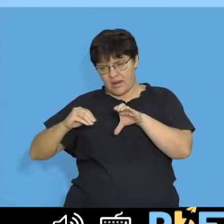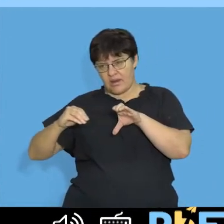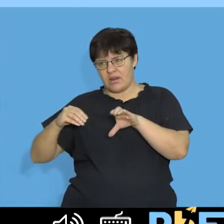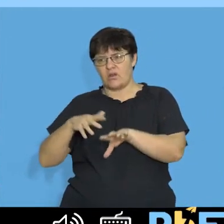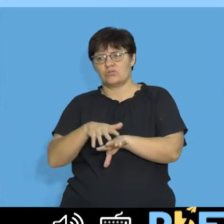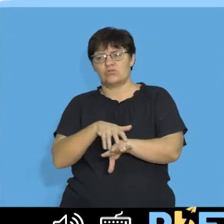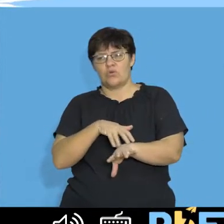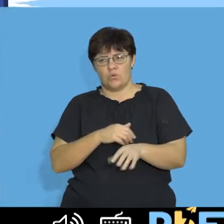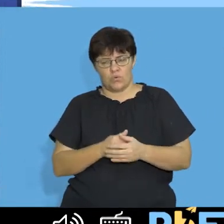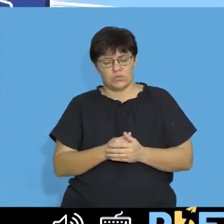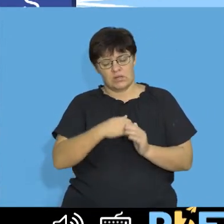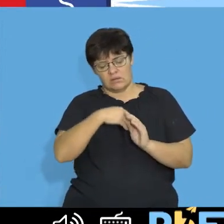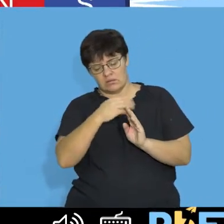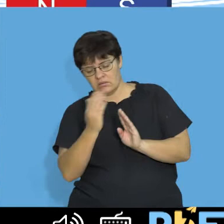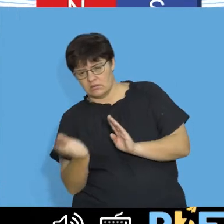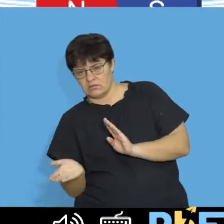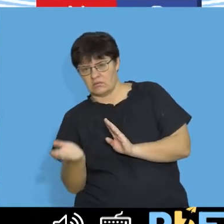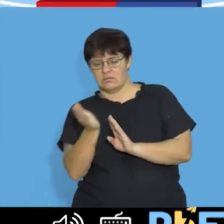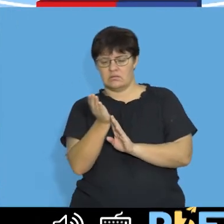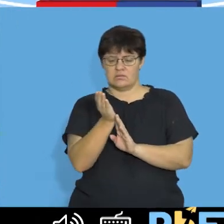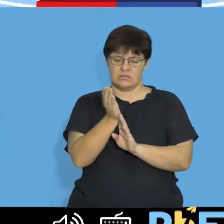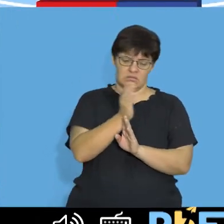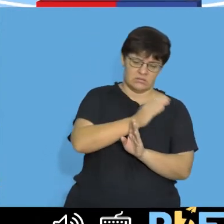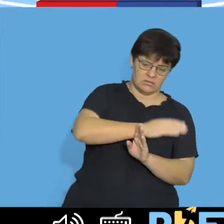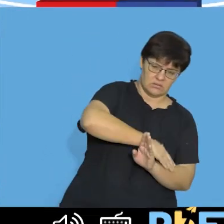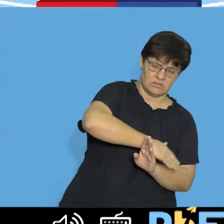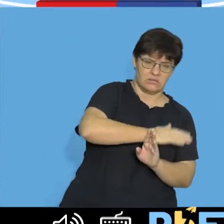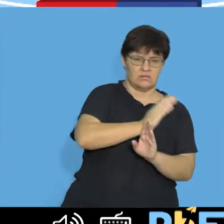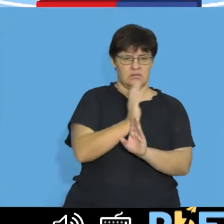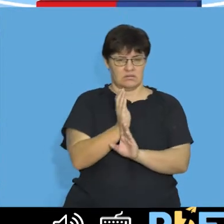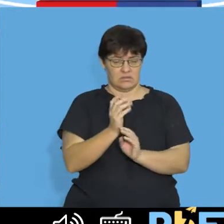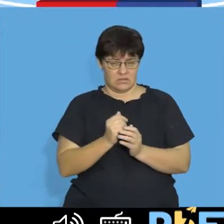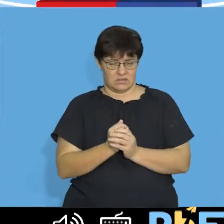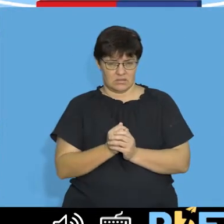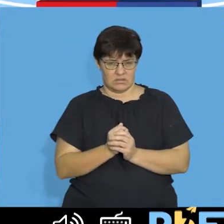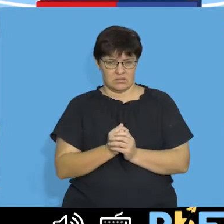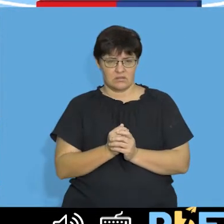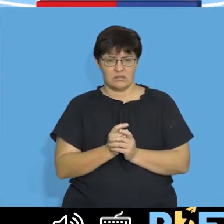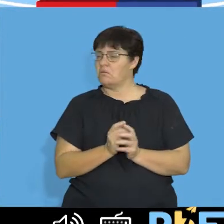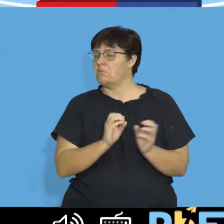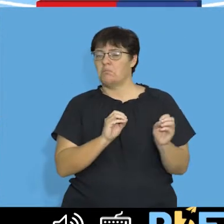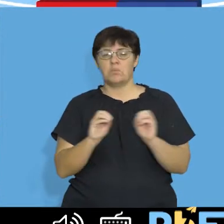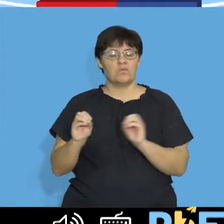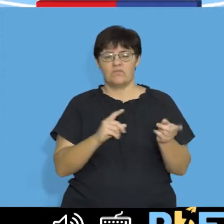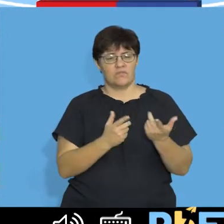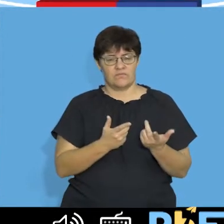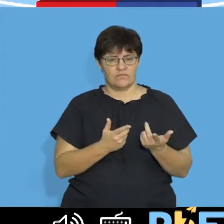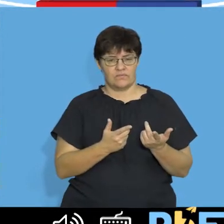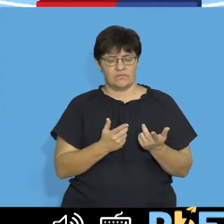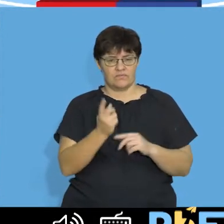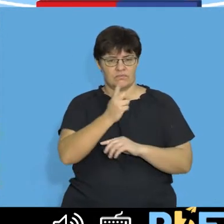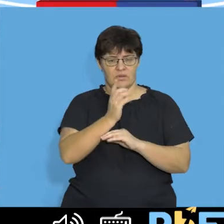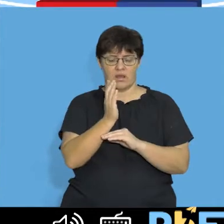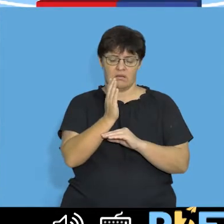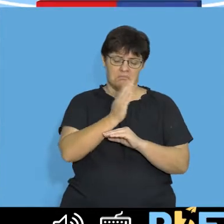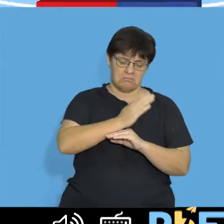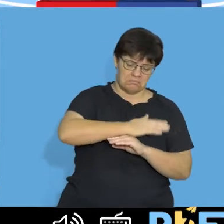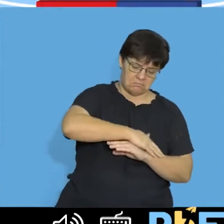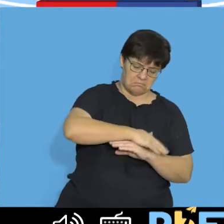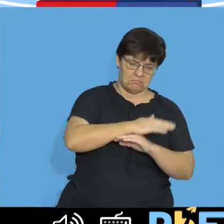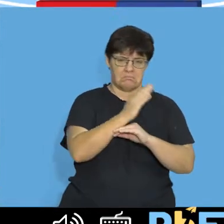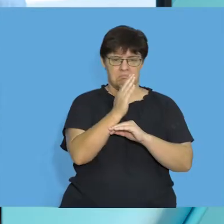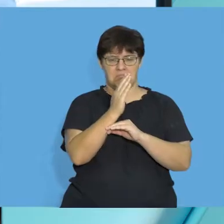very slowly. And you'll see there was hardly any movement of that needle. Now what